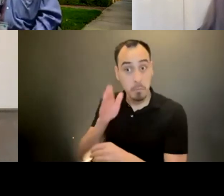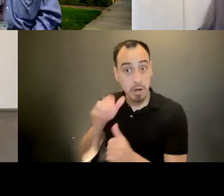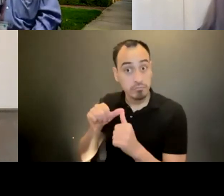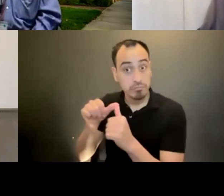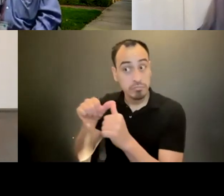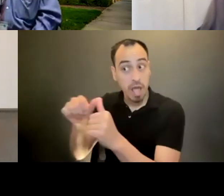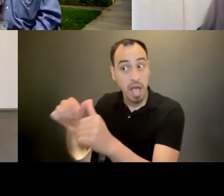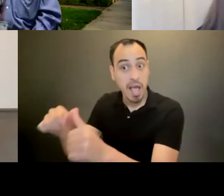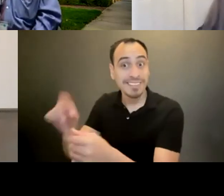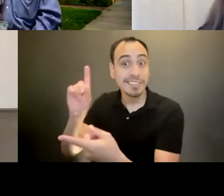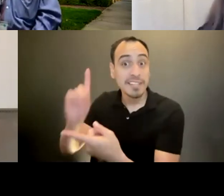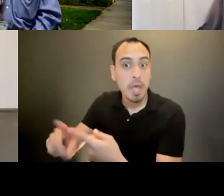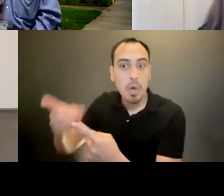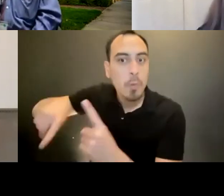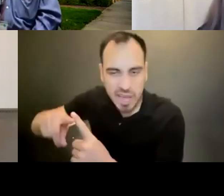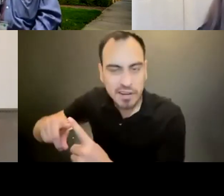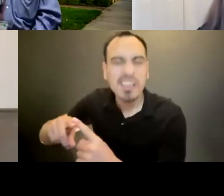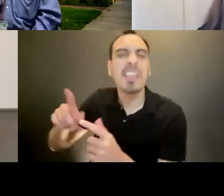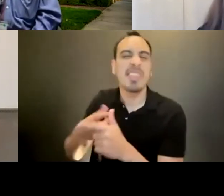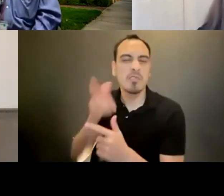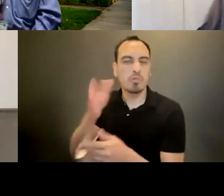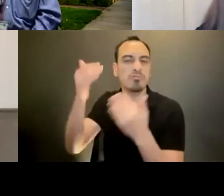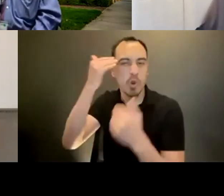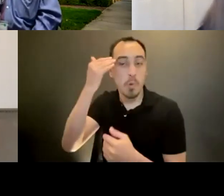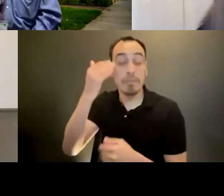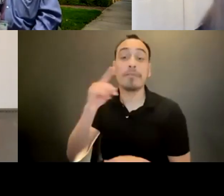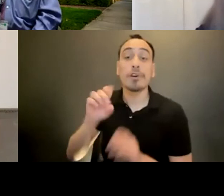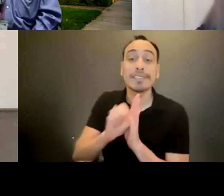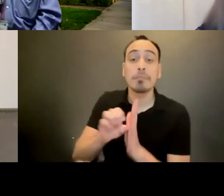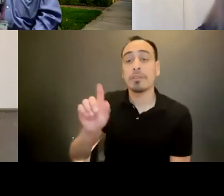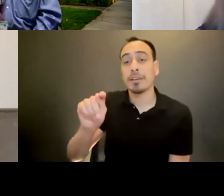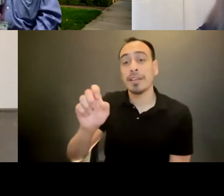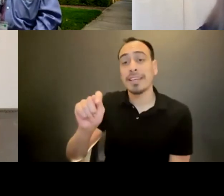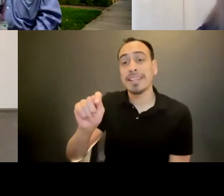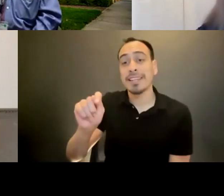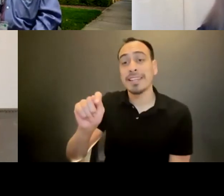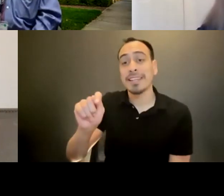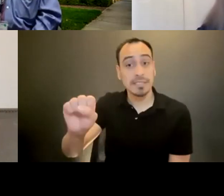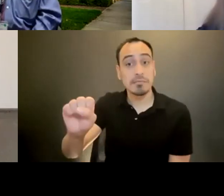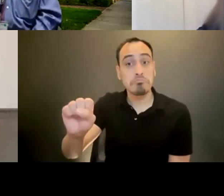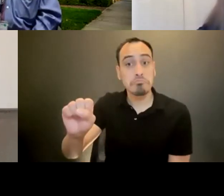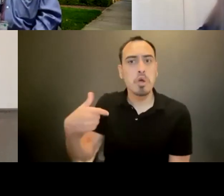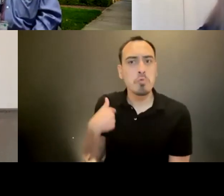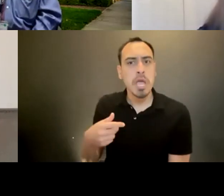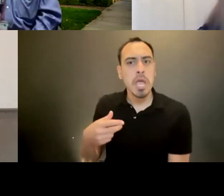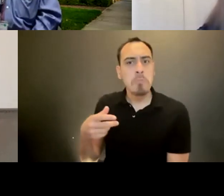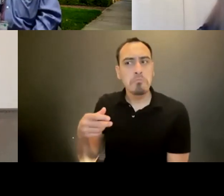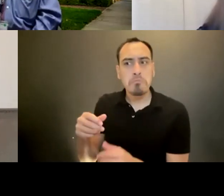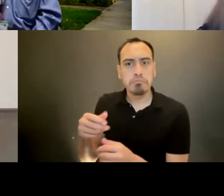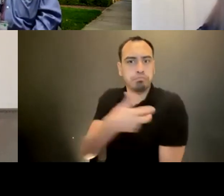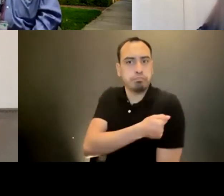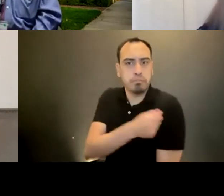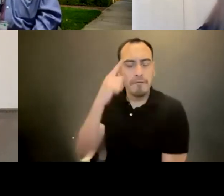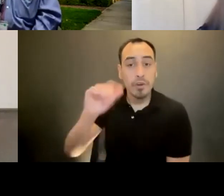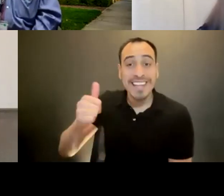For example, with tetanus, we booster people at 10 years. But for other vaccines, we booster